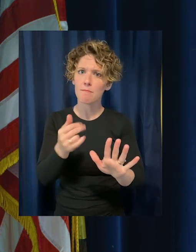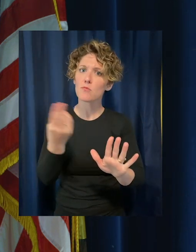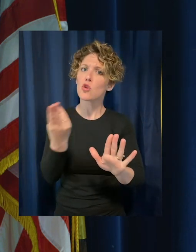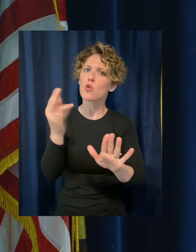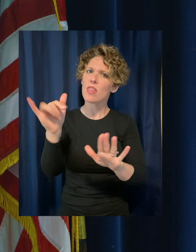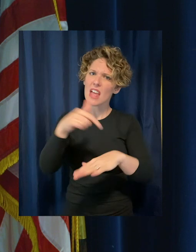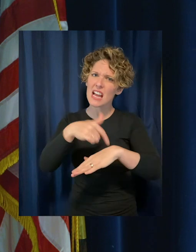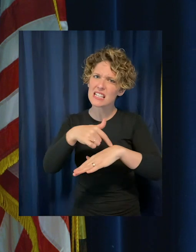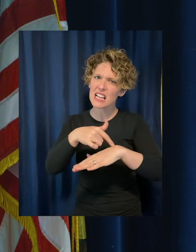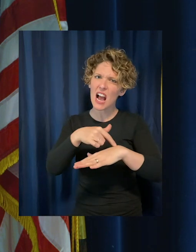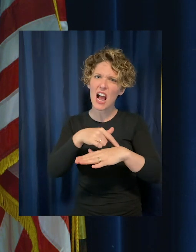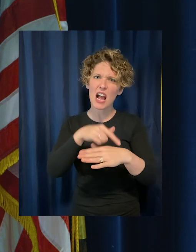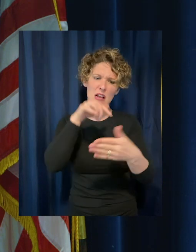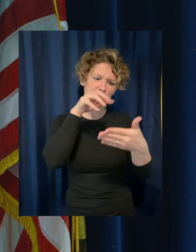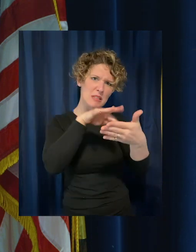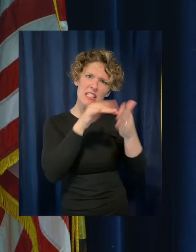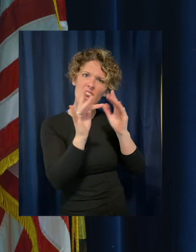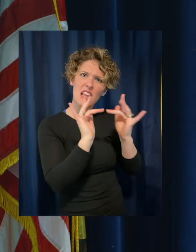majors several times.